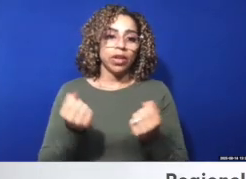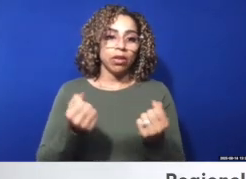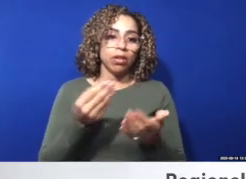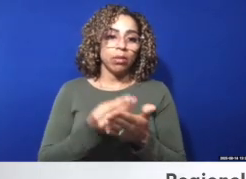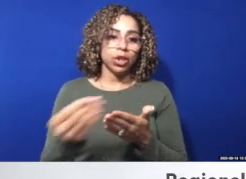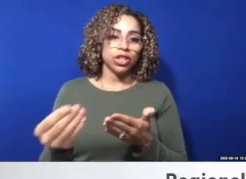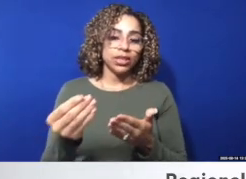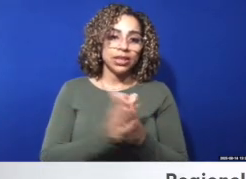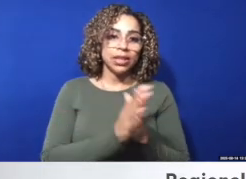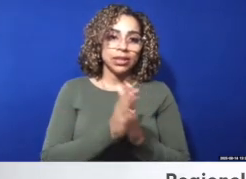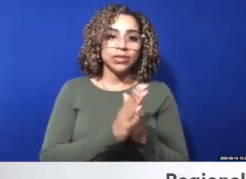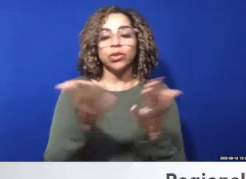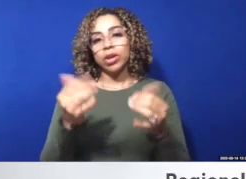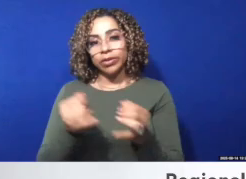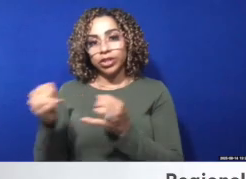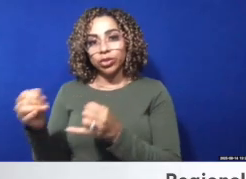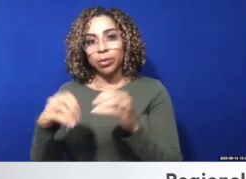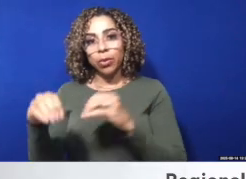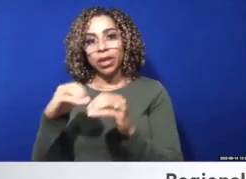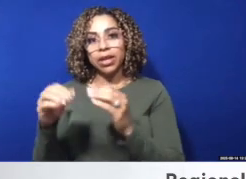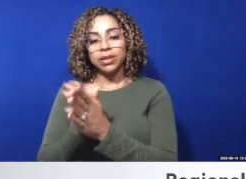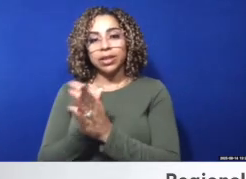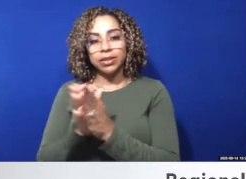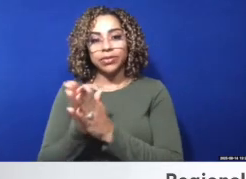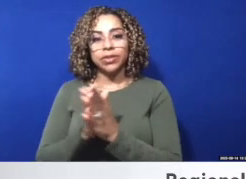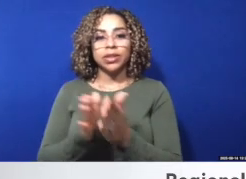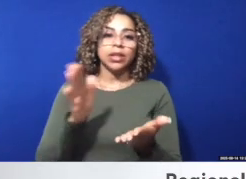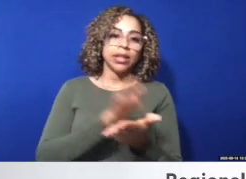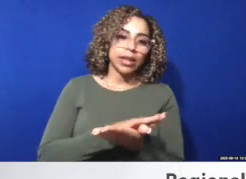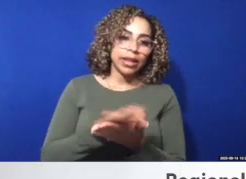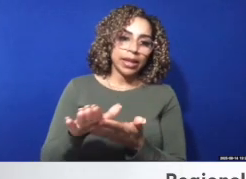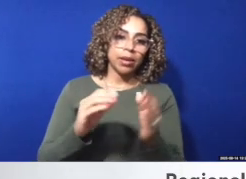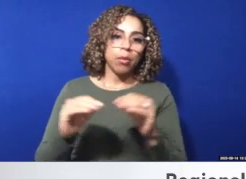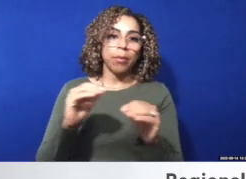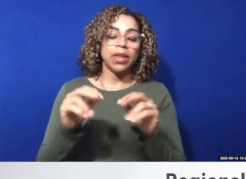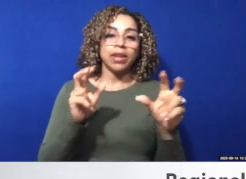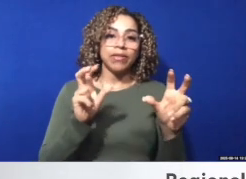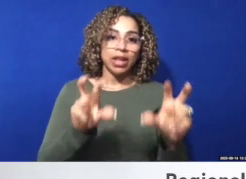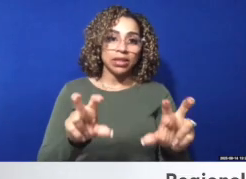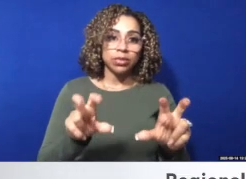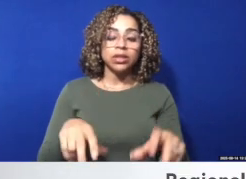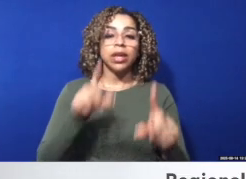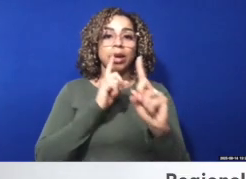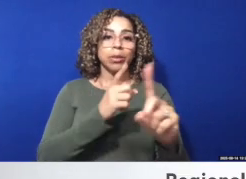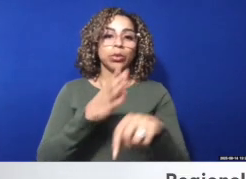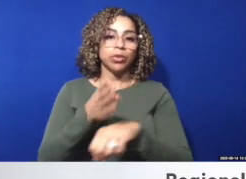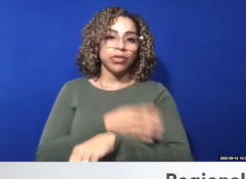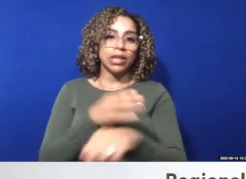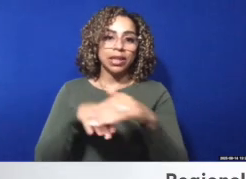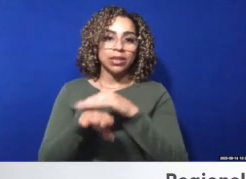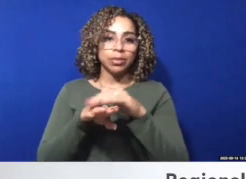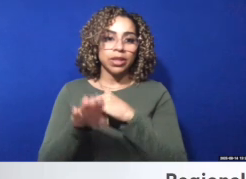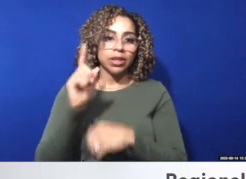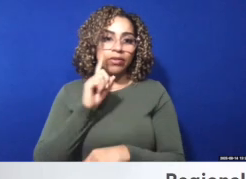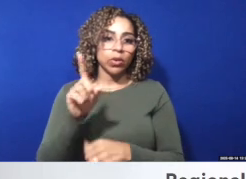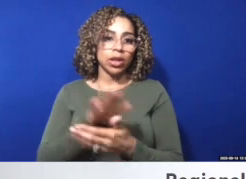the individual mobility incentives, as well as the clean mobility investments, aim to improve the accessibility of clean